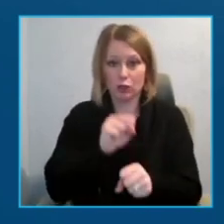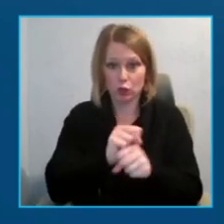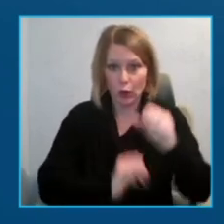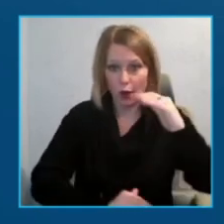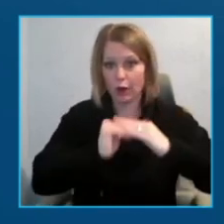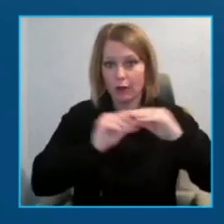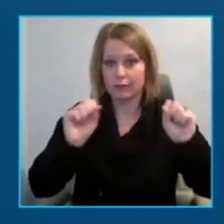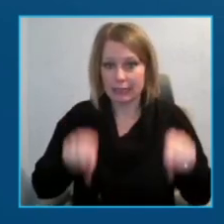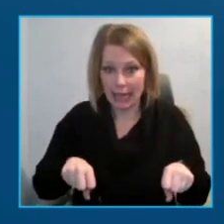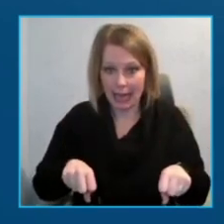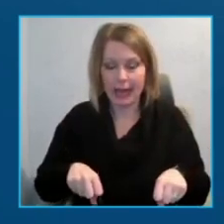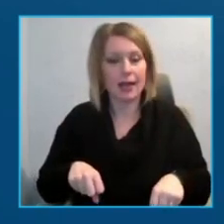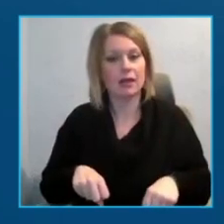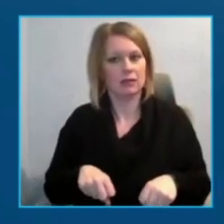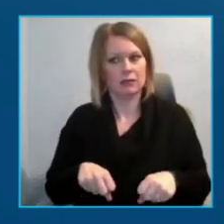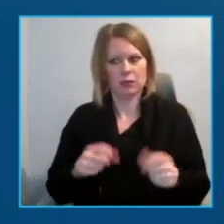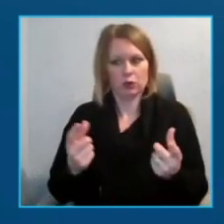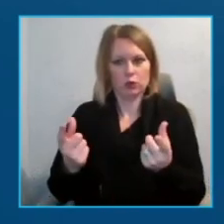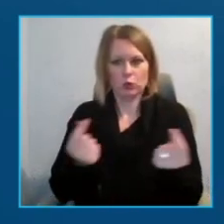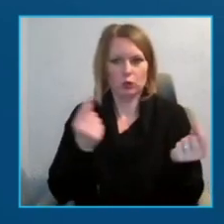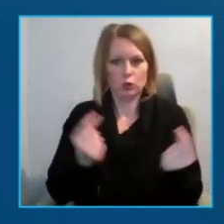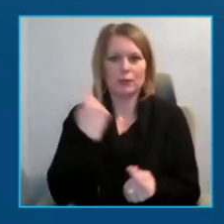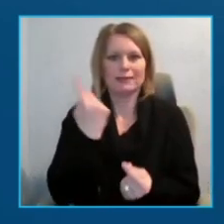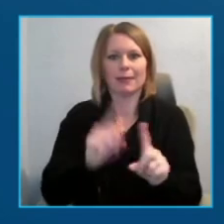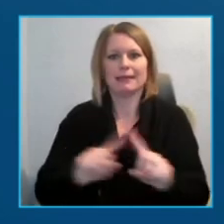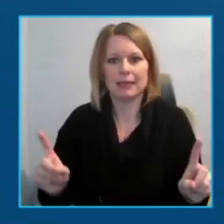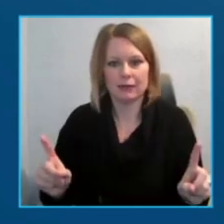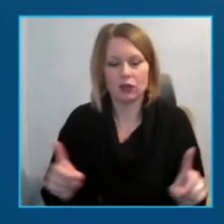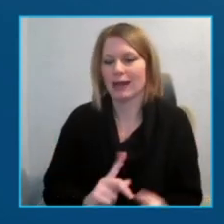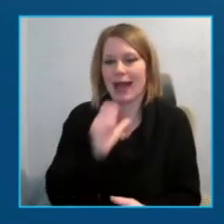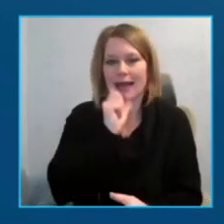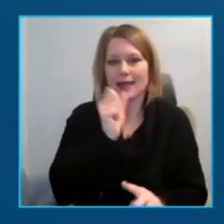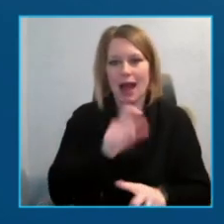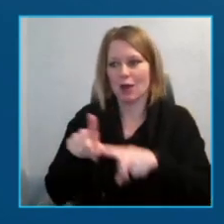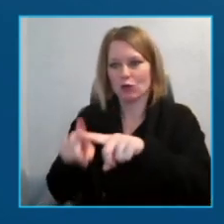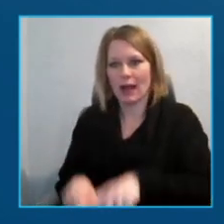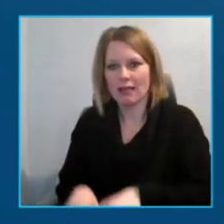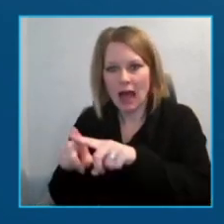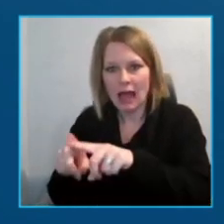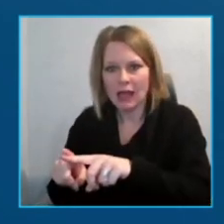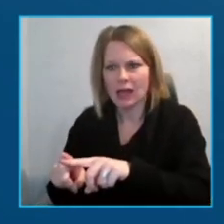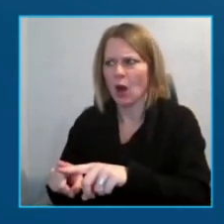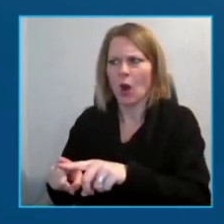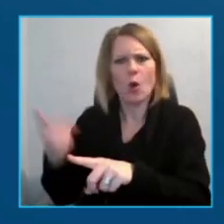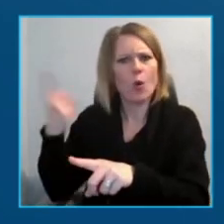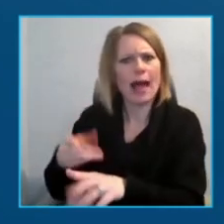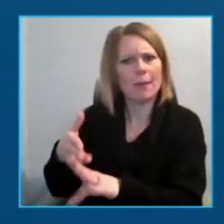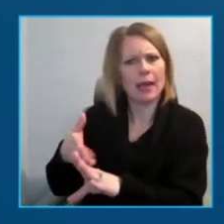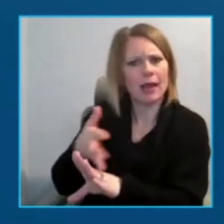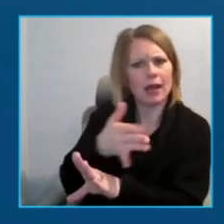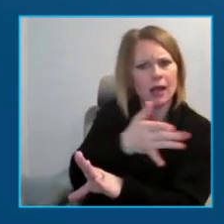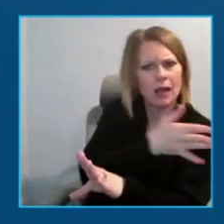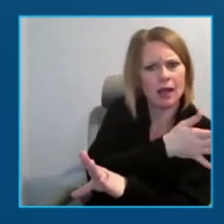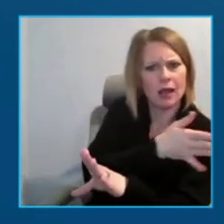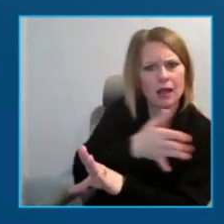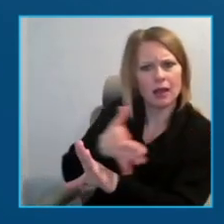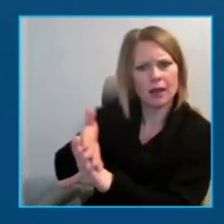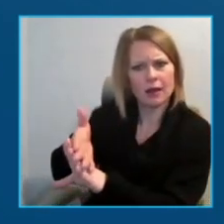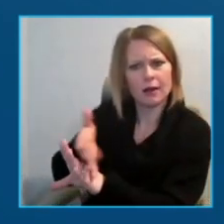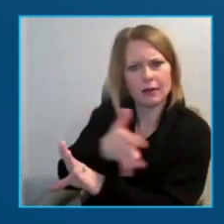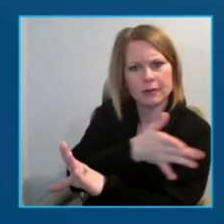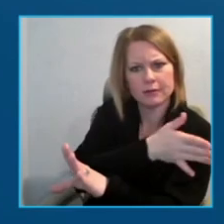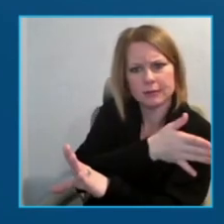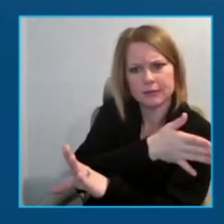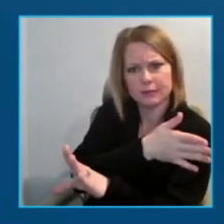do something different and not rely on what happened before they were in leadership. I think that that's where I'd